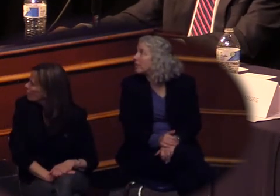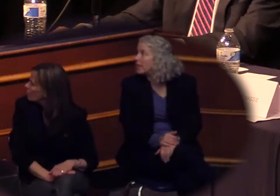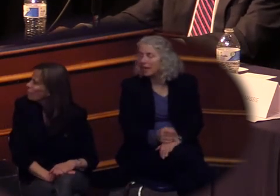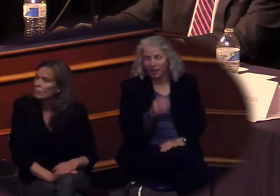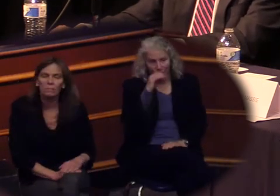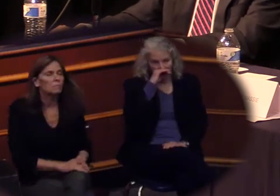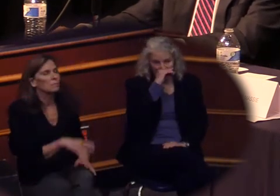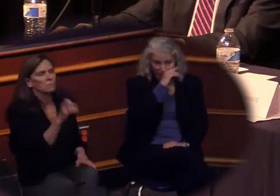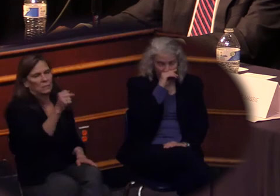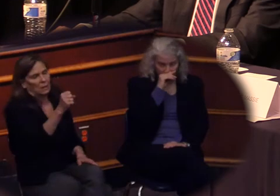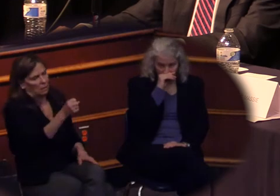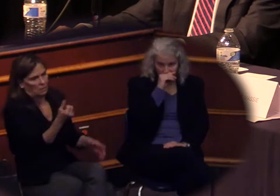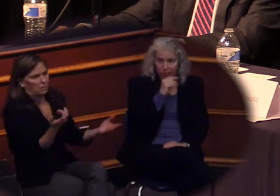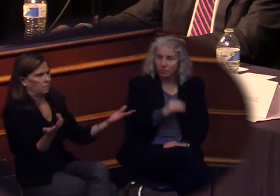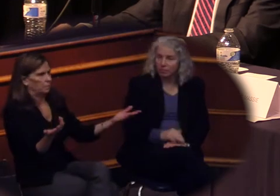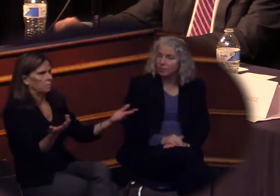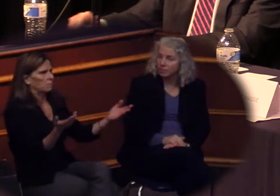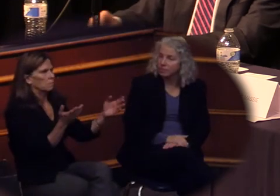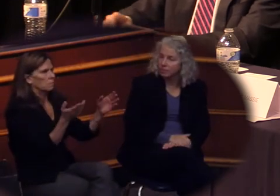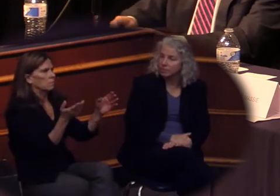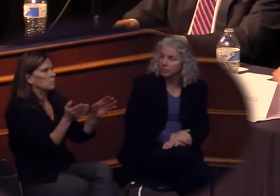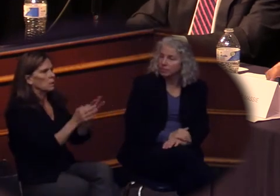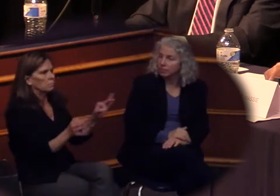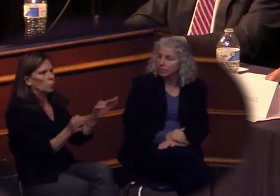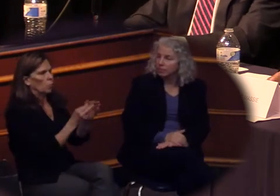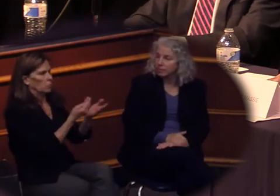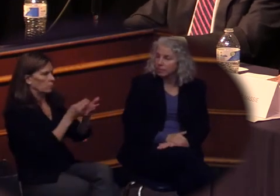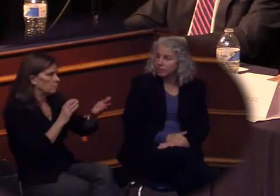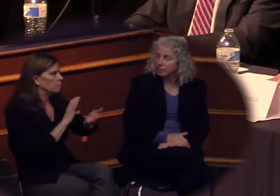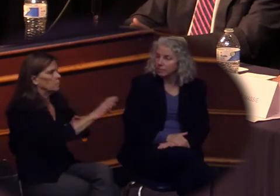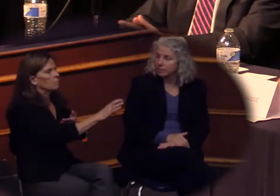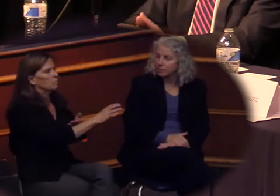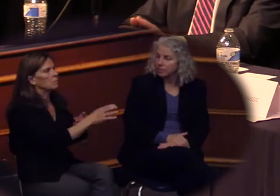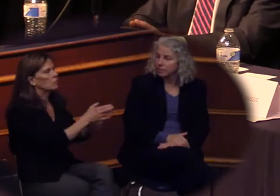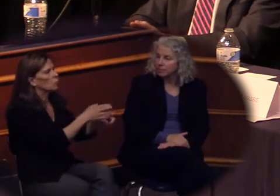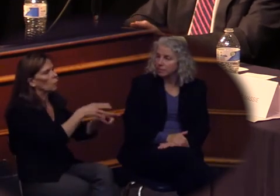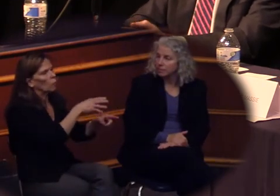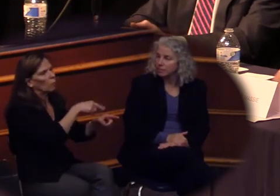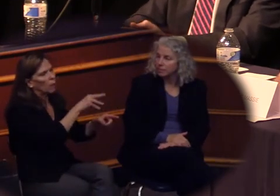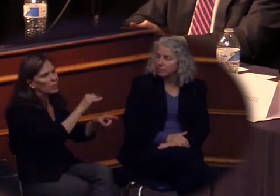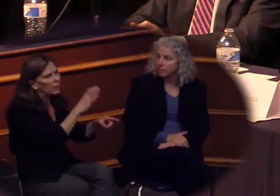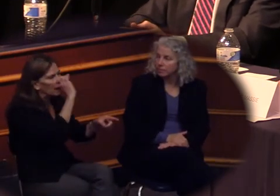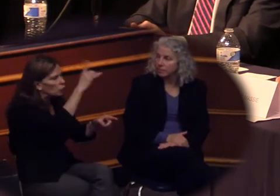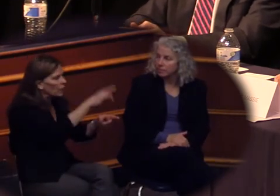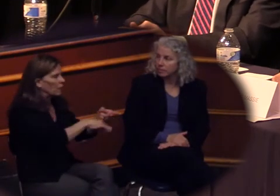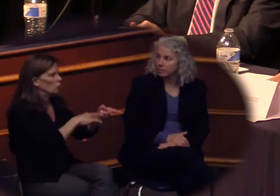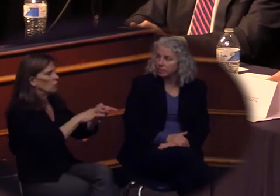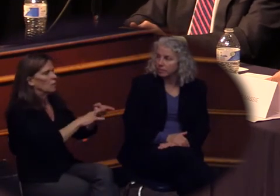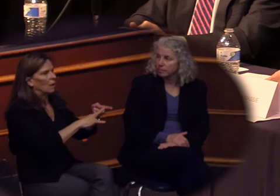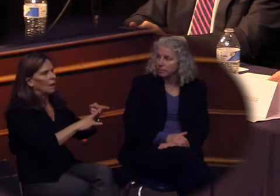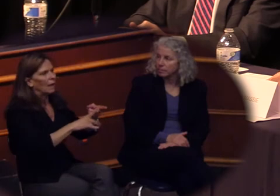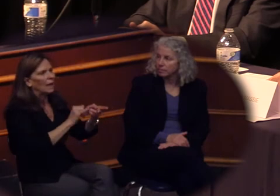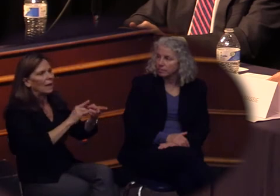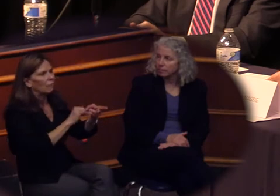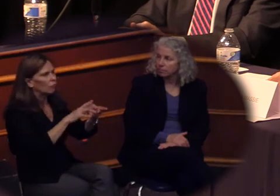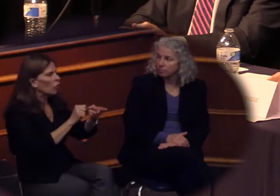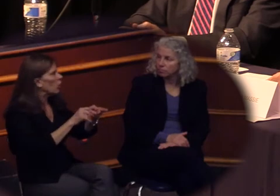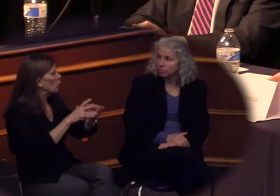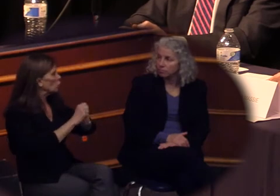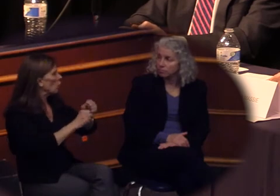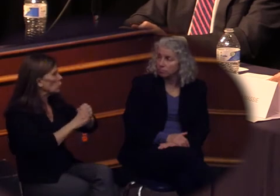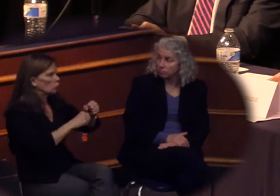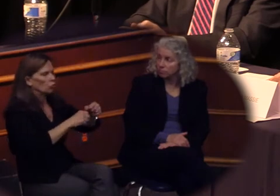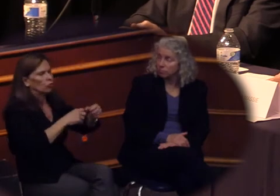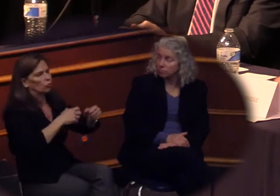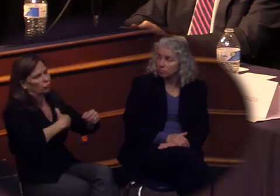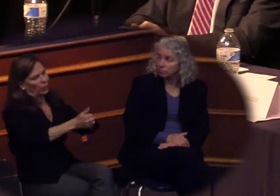Yes, we need to invest in expansion of public education. Yes, we need to invest in infrastructure, transportation, broadband.